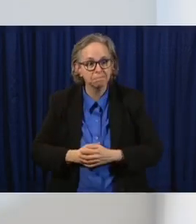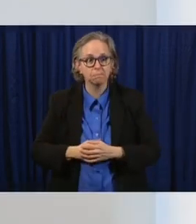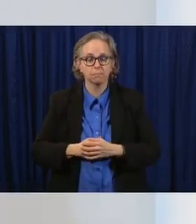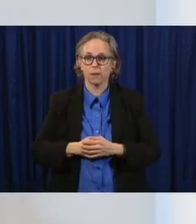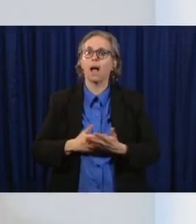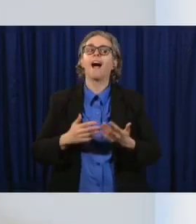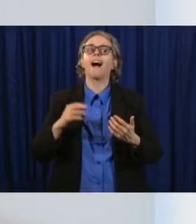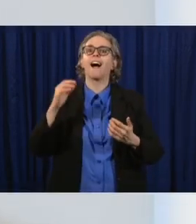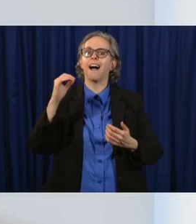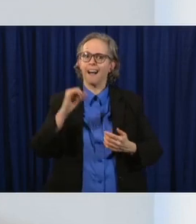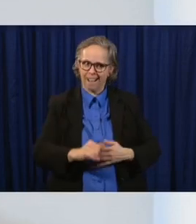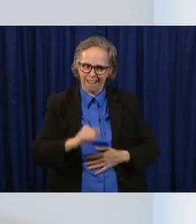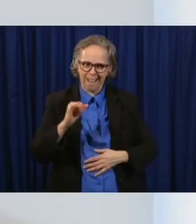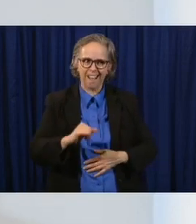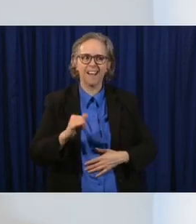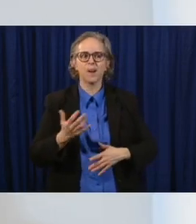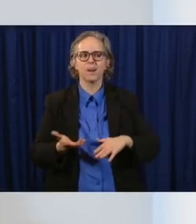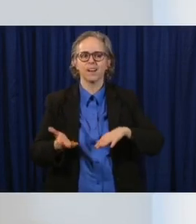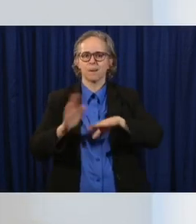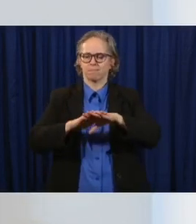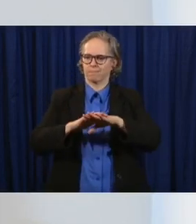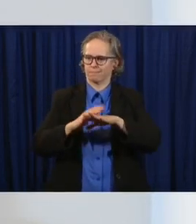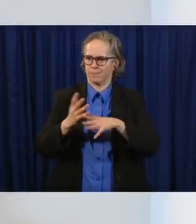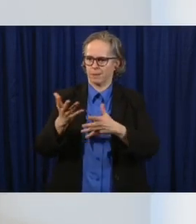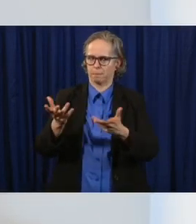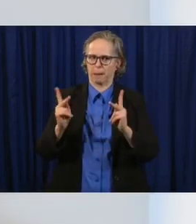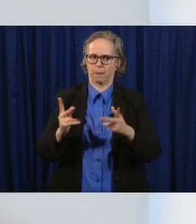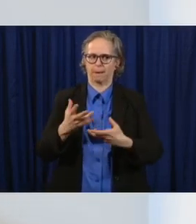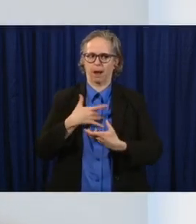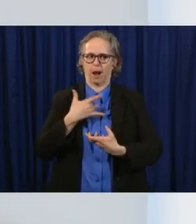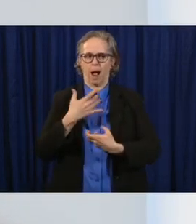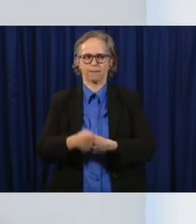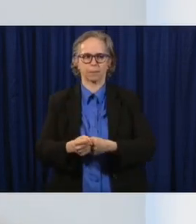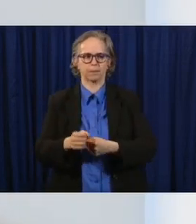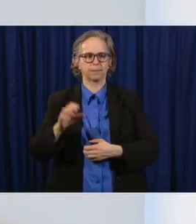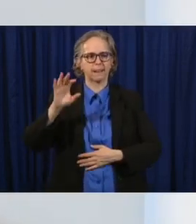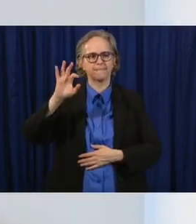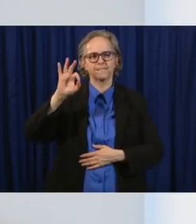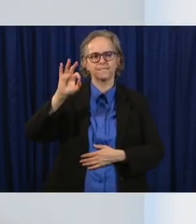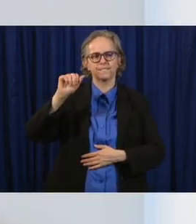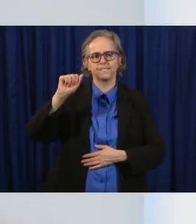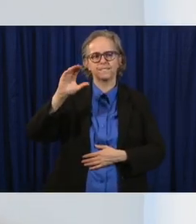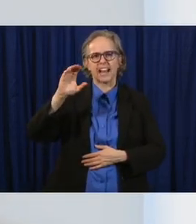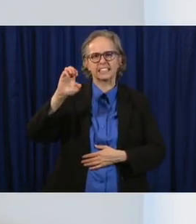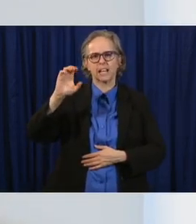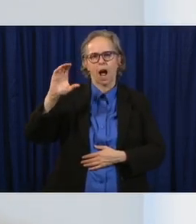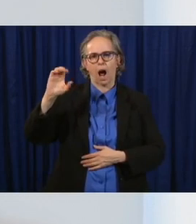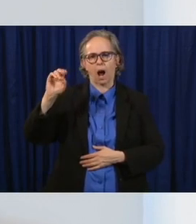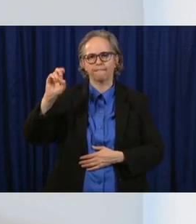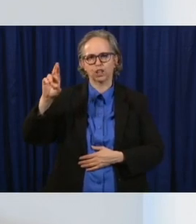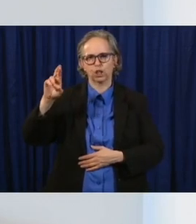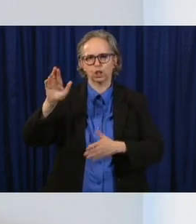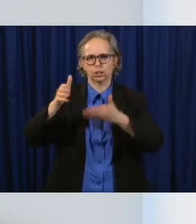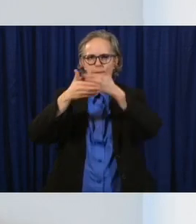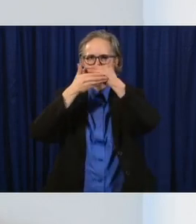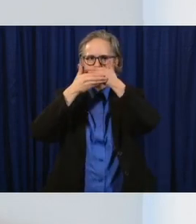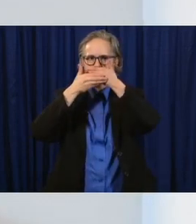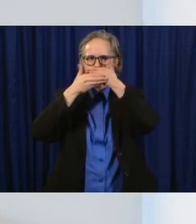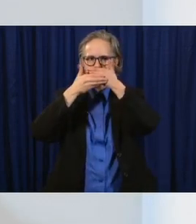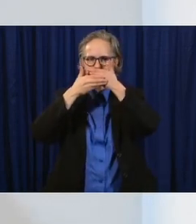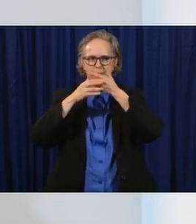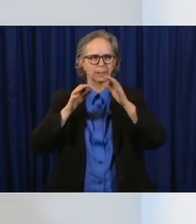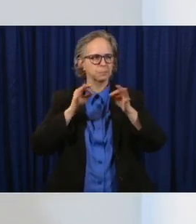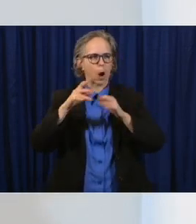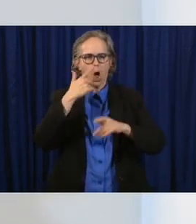And we use the term face coverings, and I really want to make sure that we understand what that means. I think when we talk